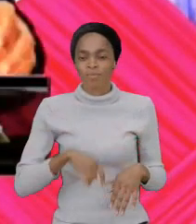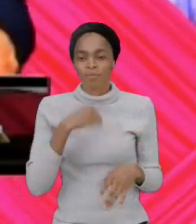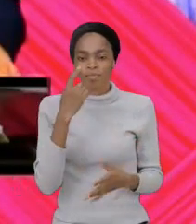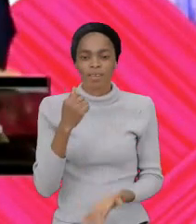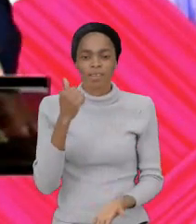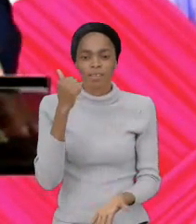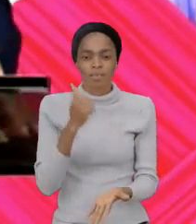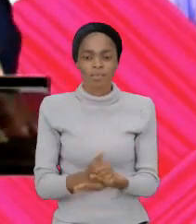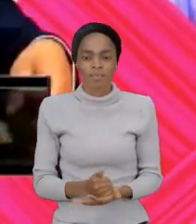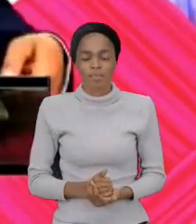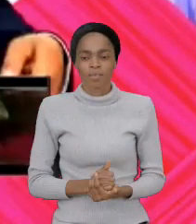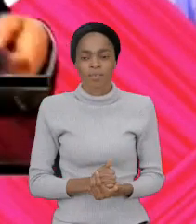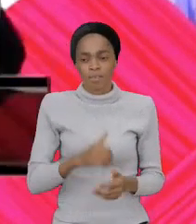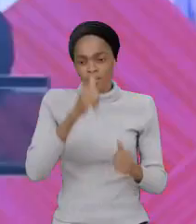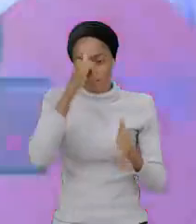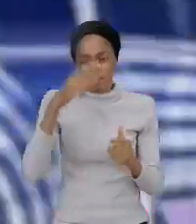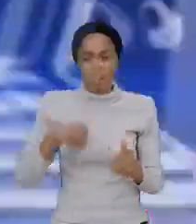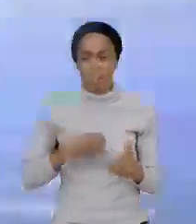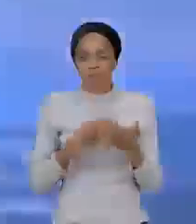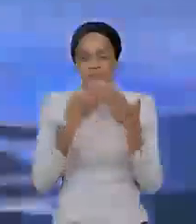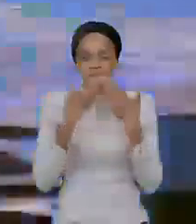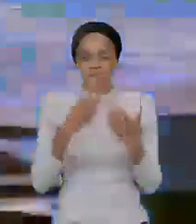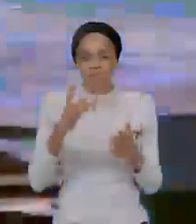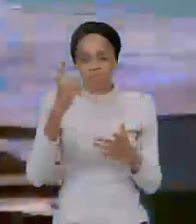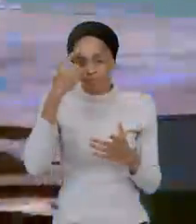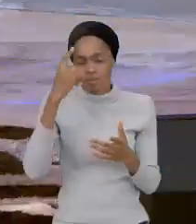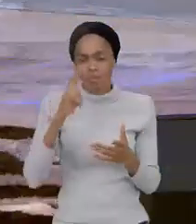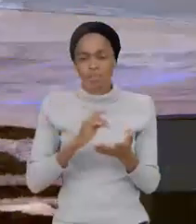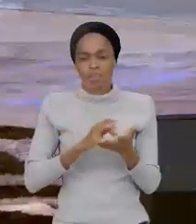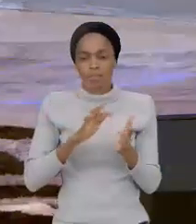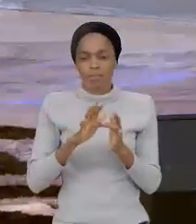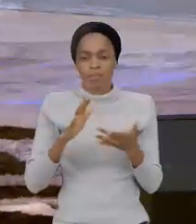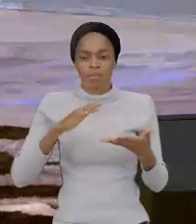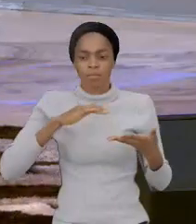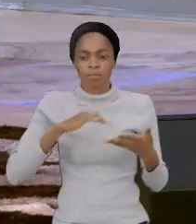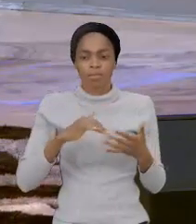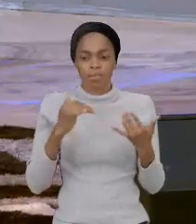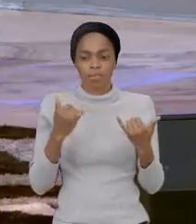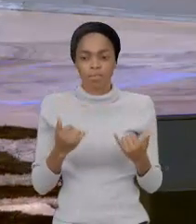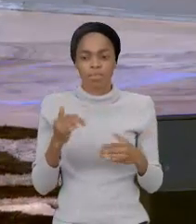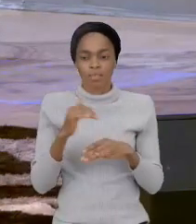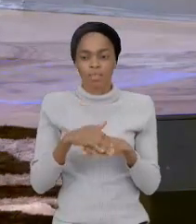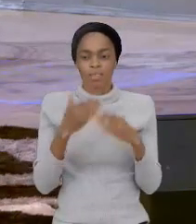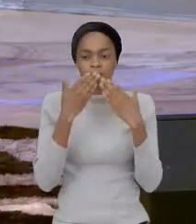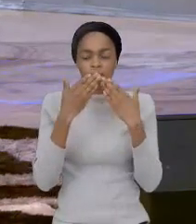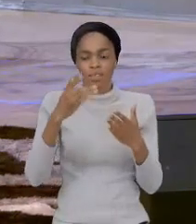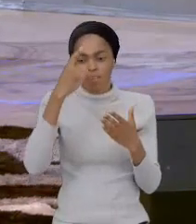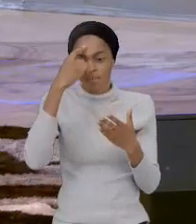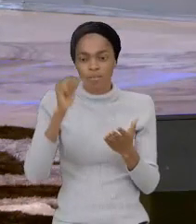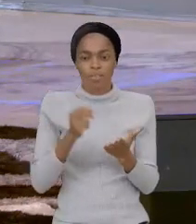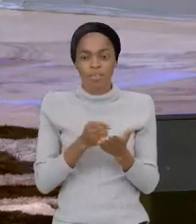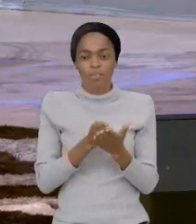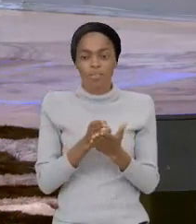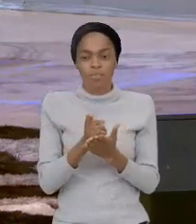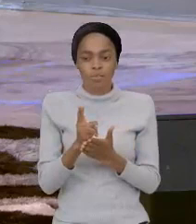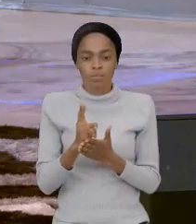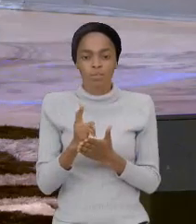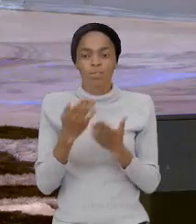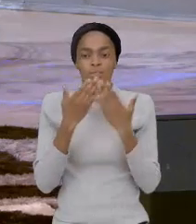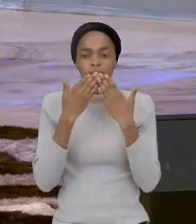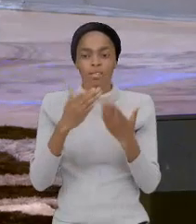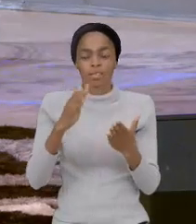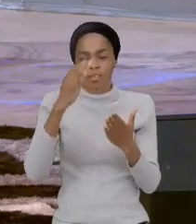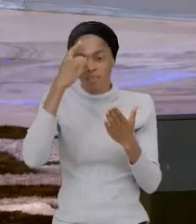Father, we thank you for the Bible study tonight. Thank you for your truth. Thank you for the gospel. And thank you for